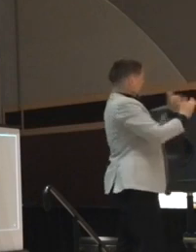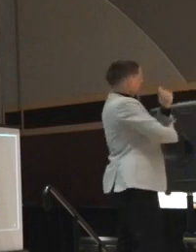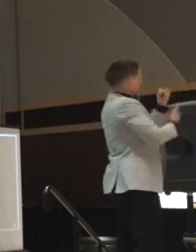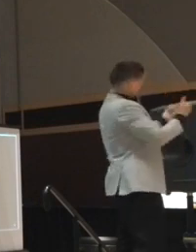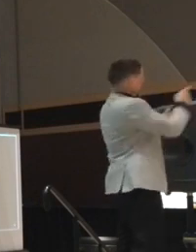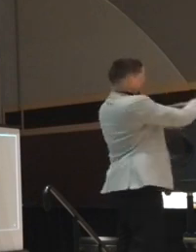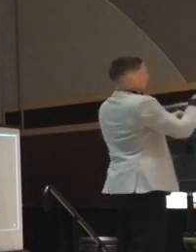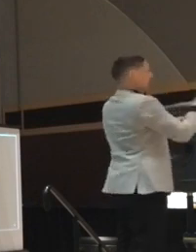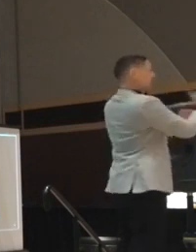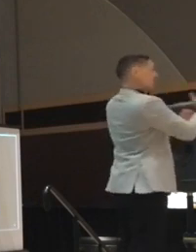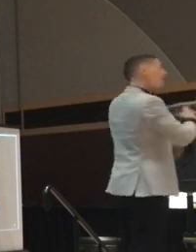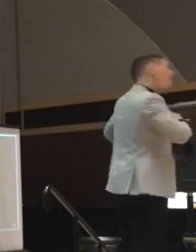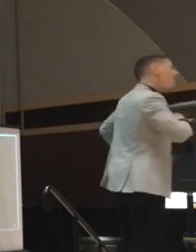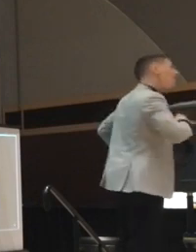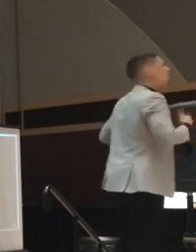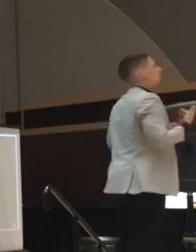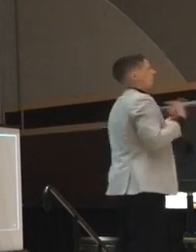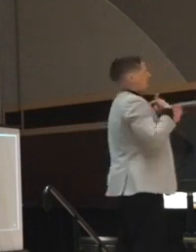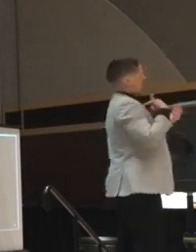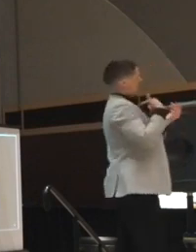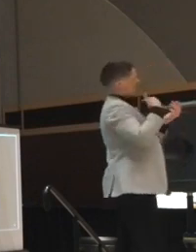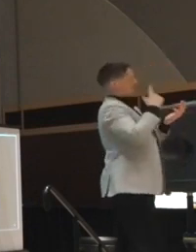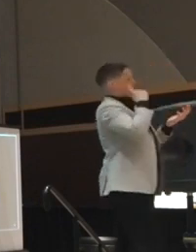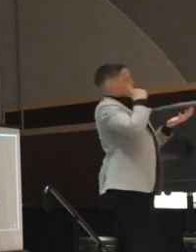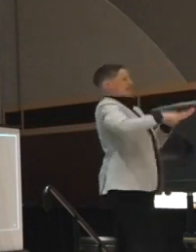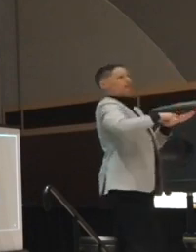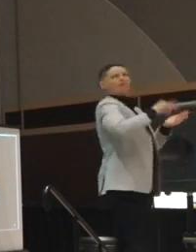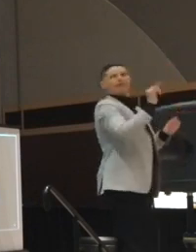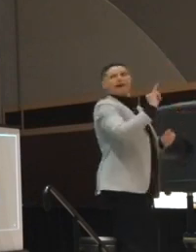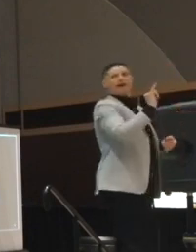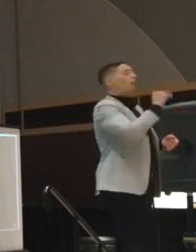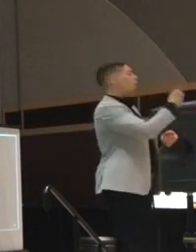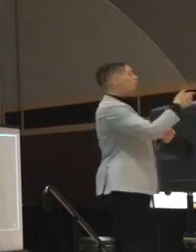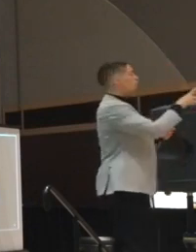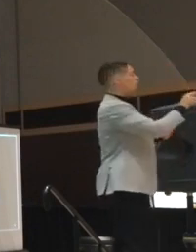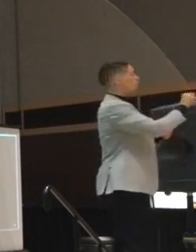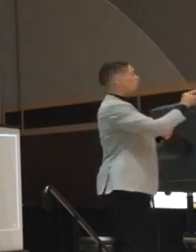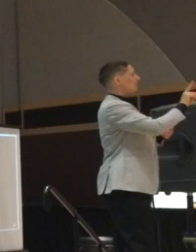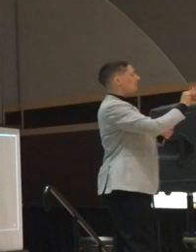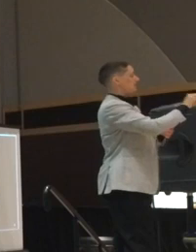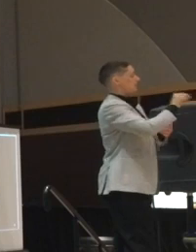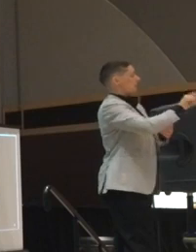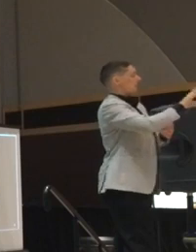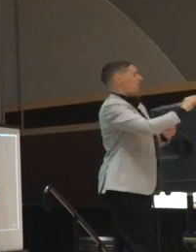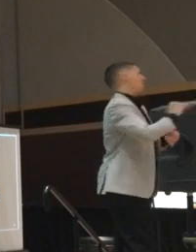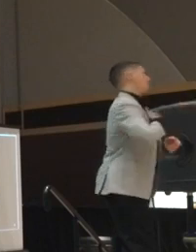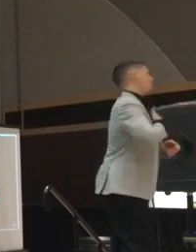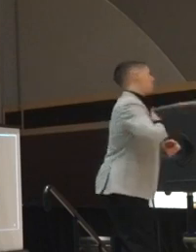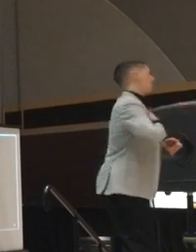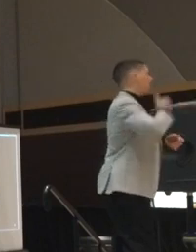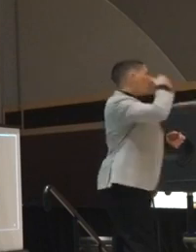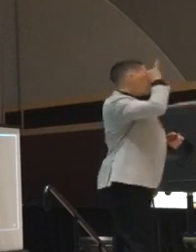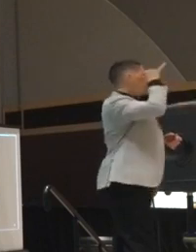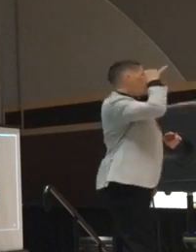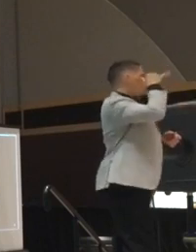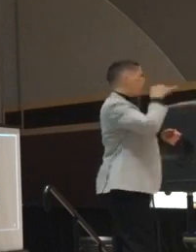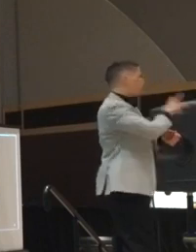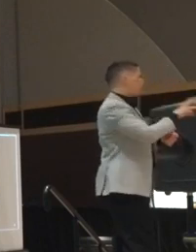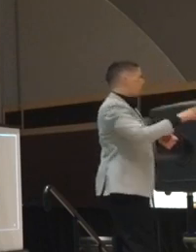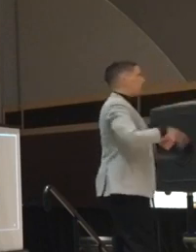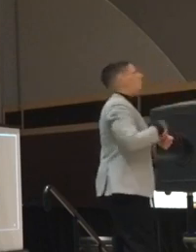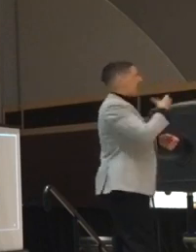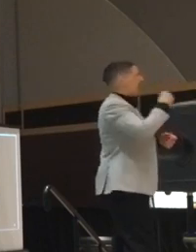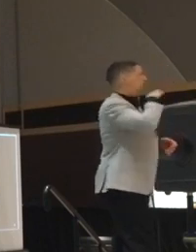it. I have found that with things on Grandin, like Grandin.com. Grandin.com is my cattle website and